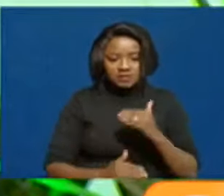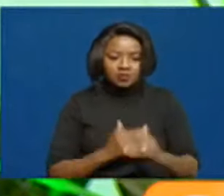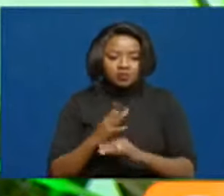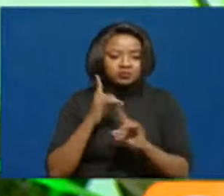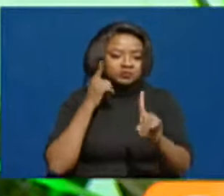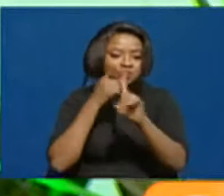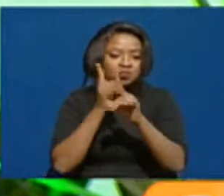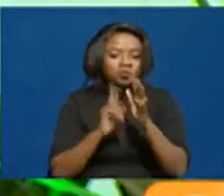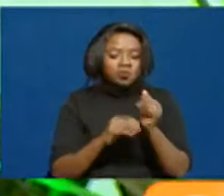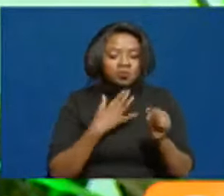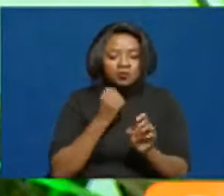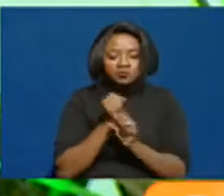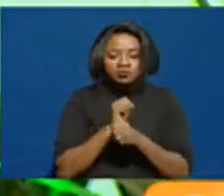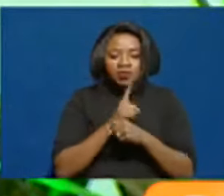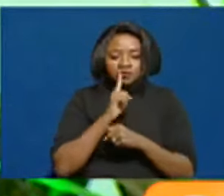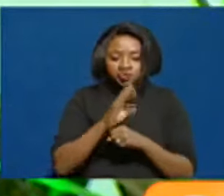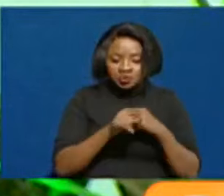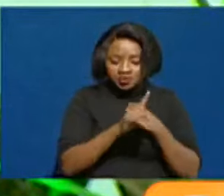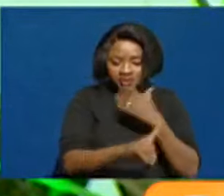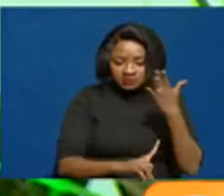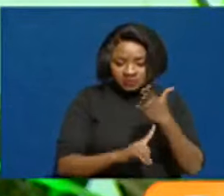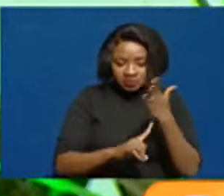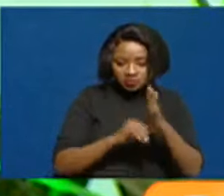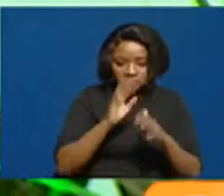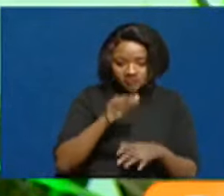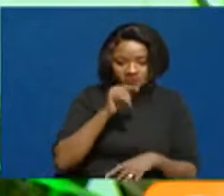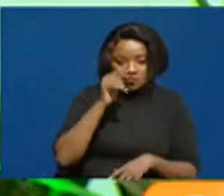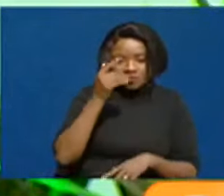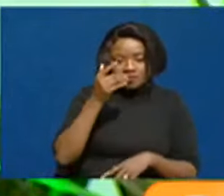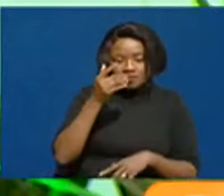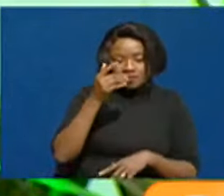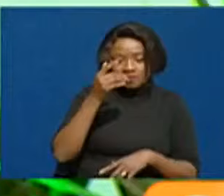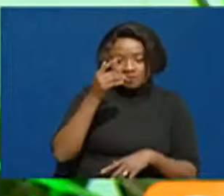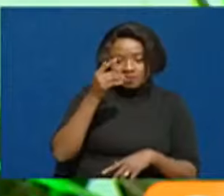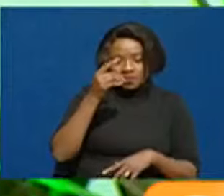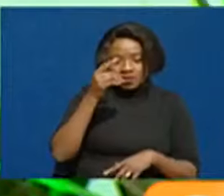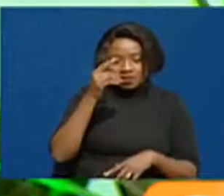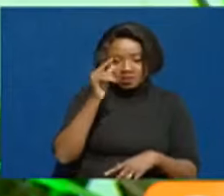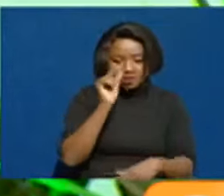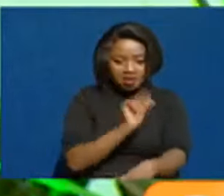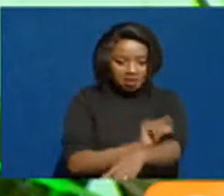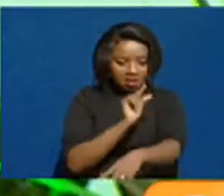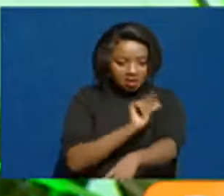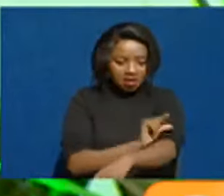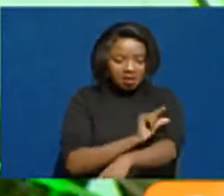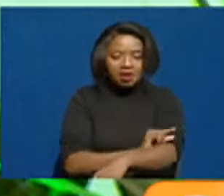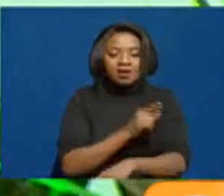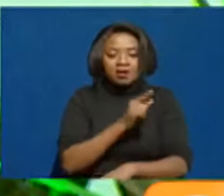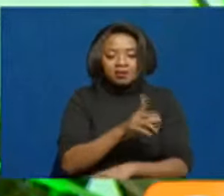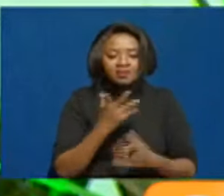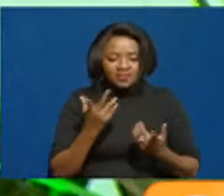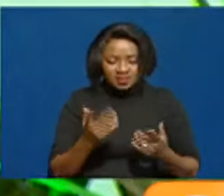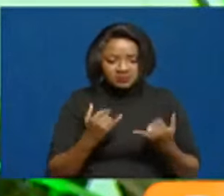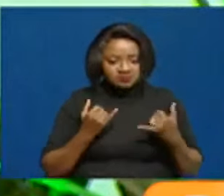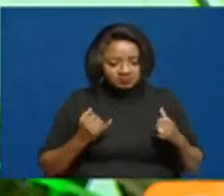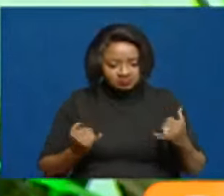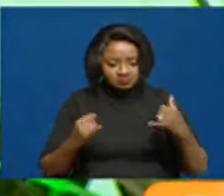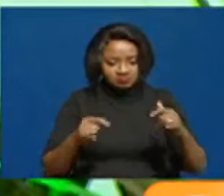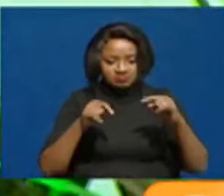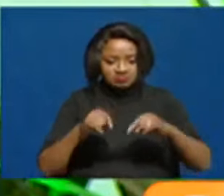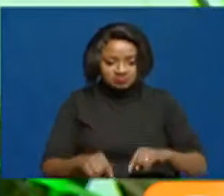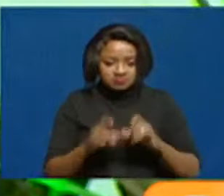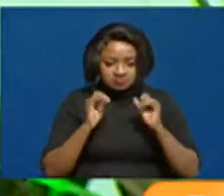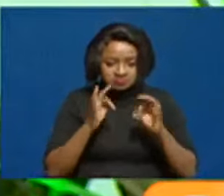technology from Ghana is really being implemented, especially as we look at the number of